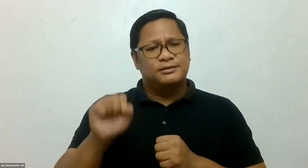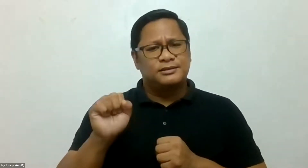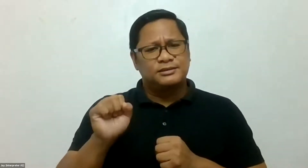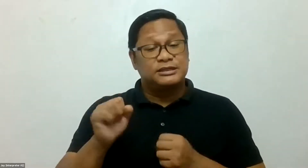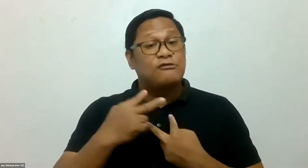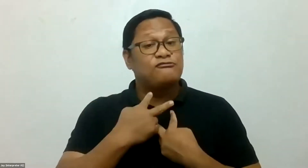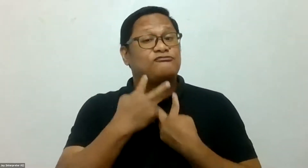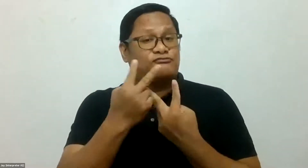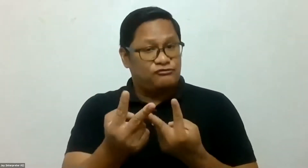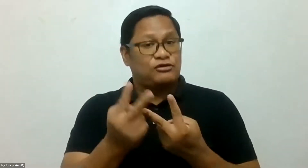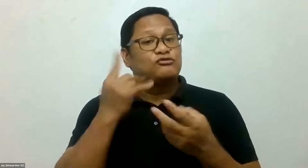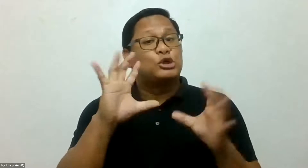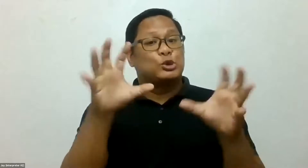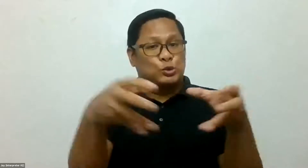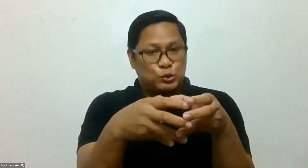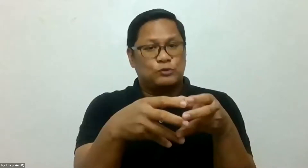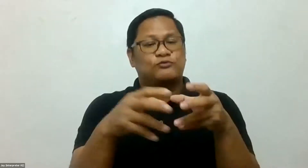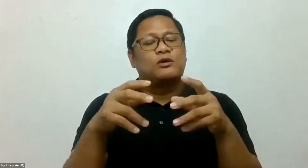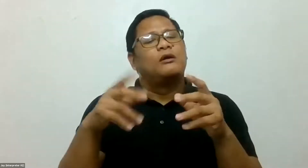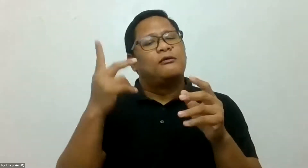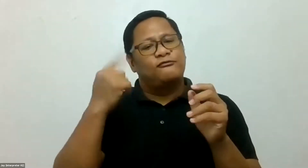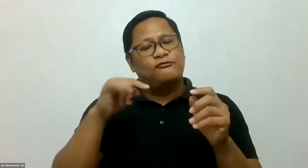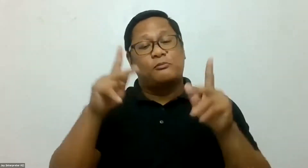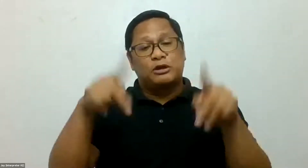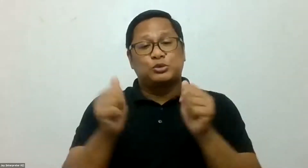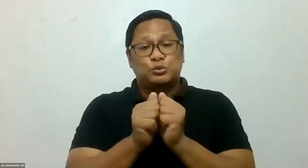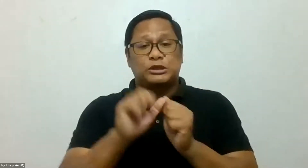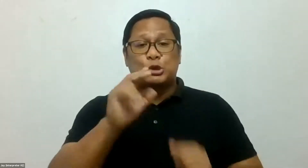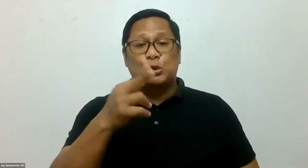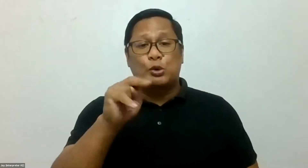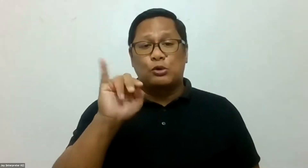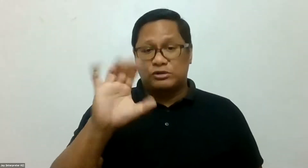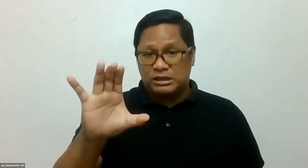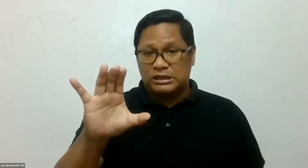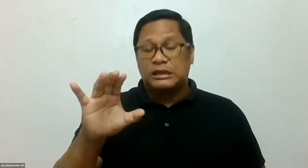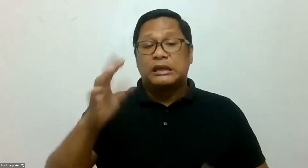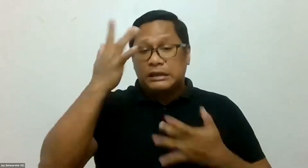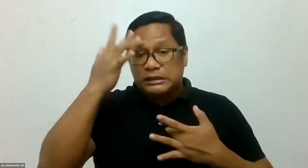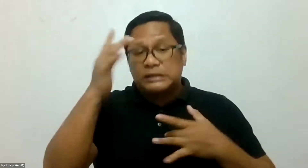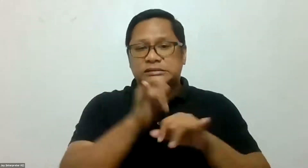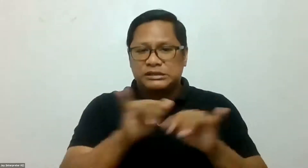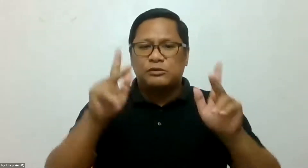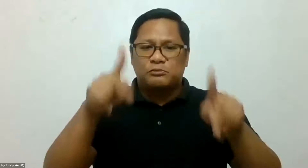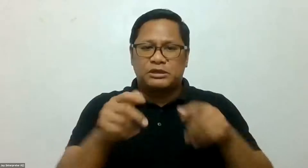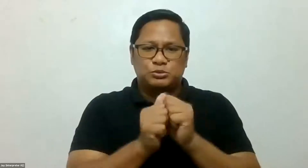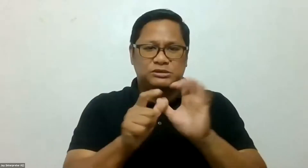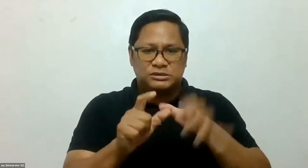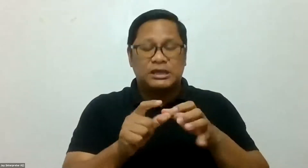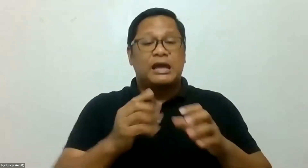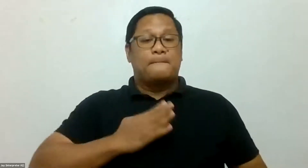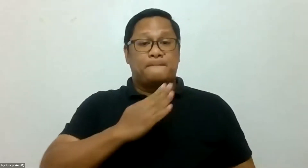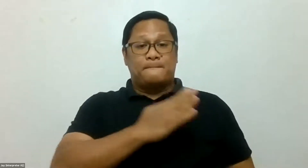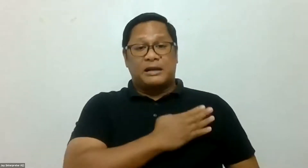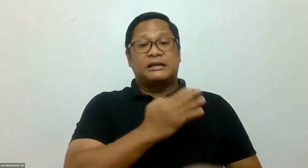voice for the Alliance of Persons with Chronic Illness and also for persons with disabilities, and of course as a breast cancer